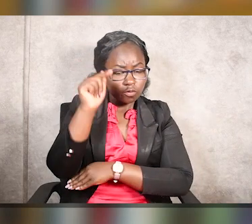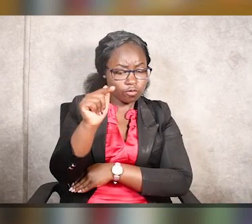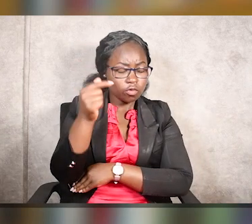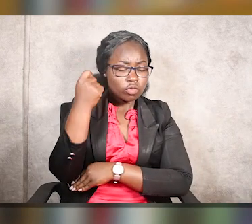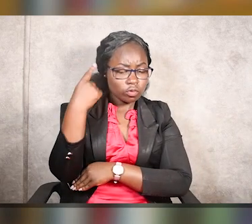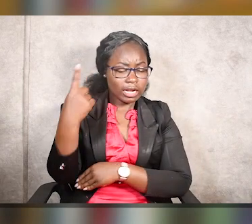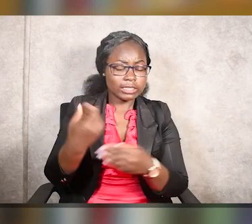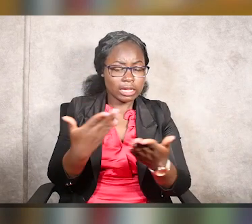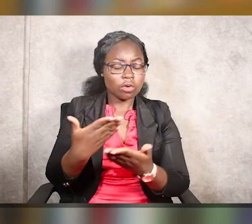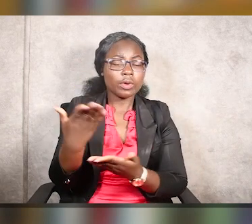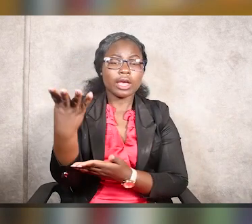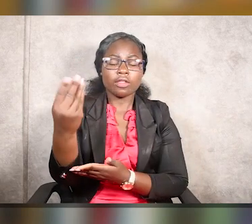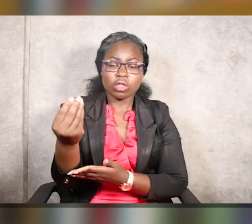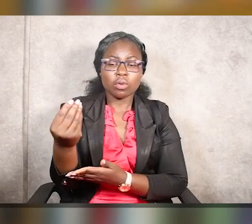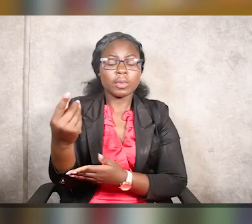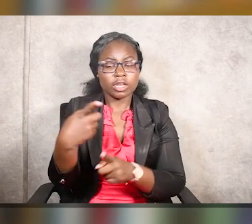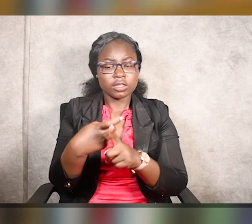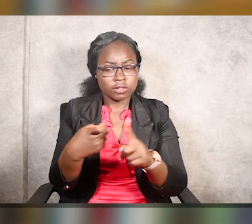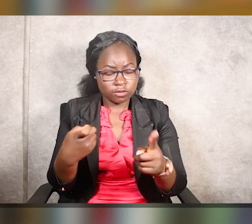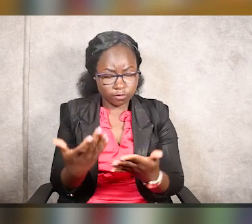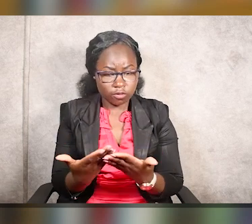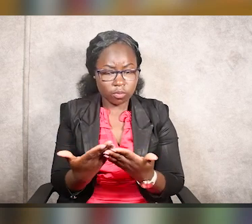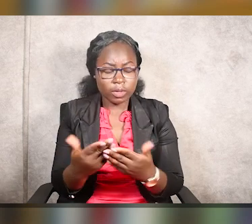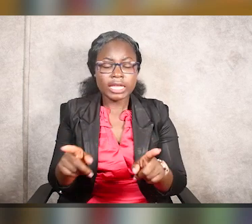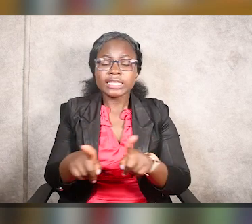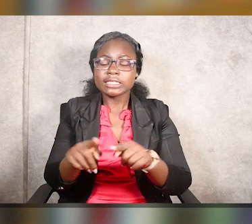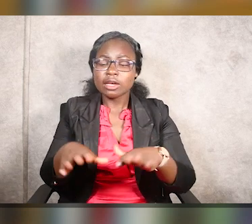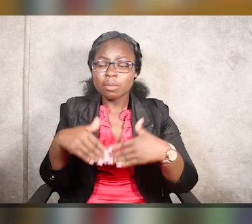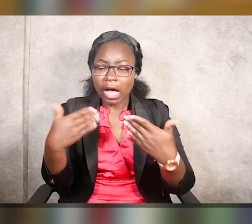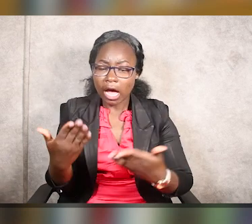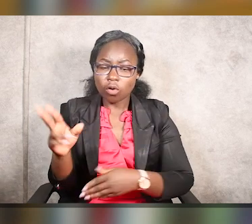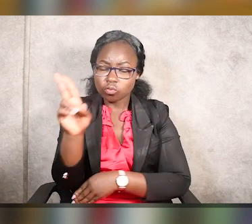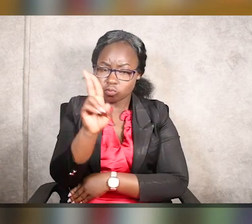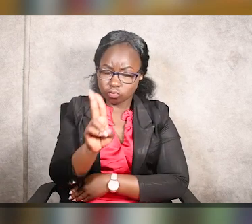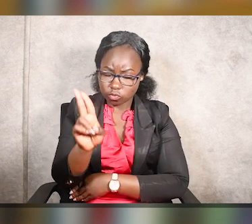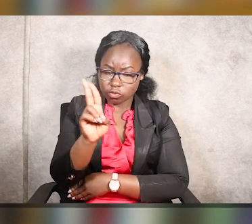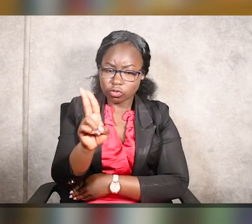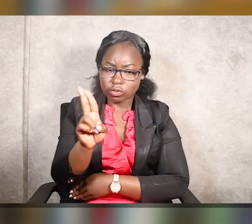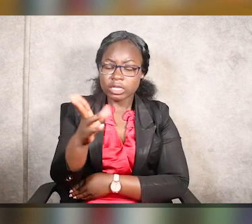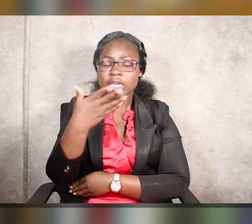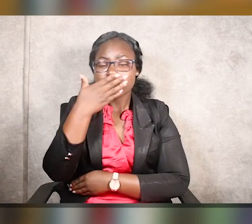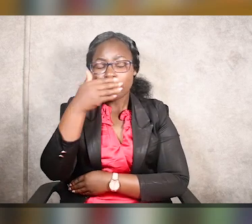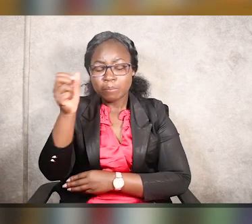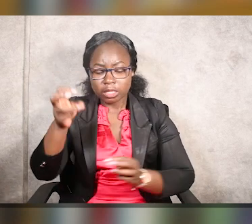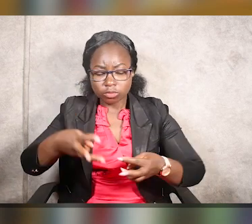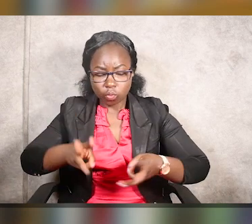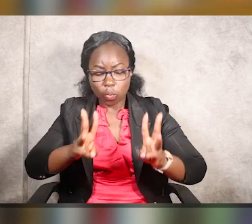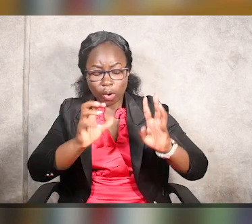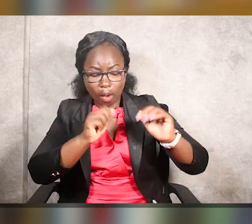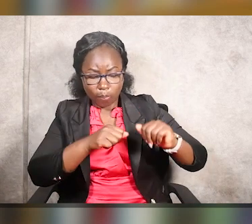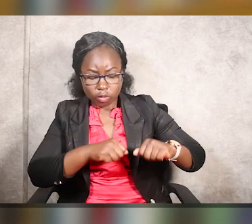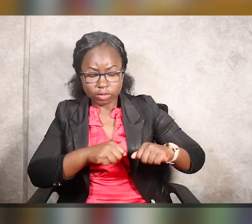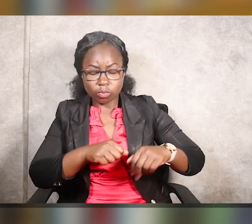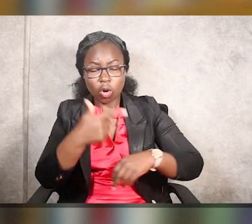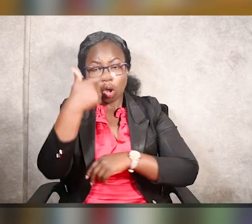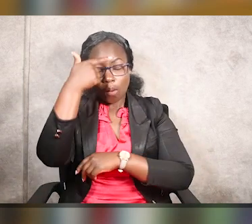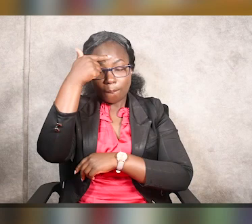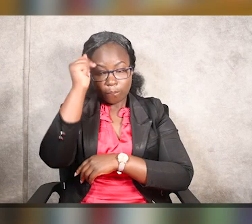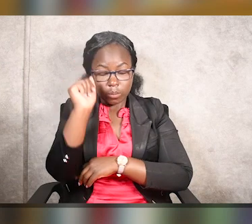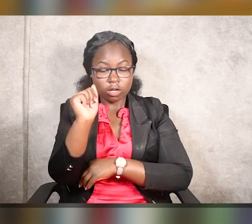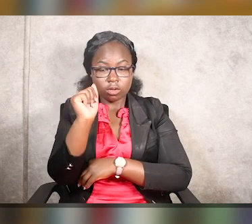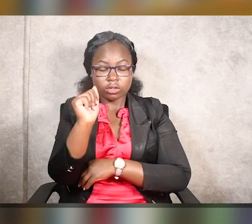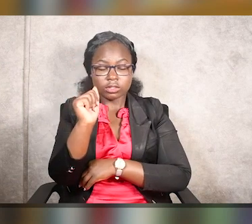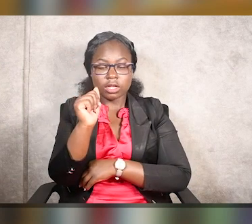where that money comes from and how to use it in the best way possible. Because as they all